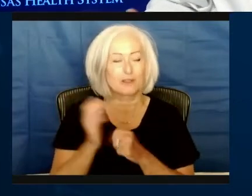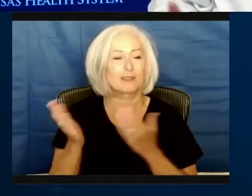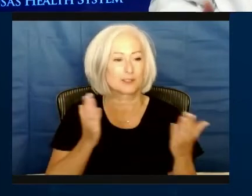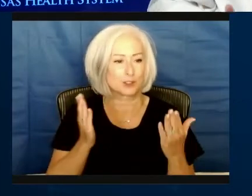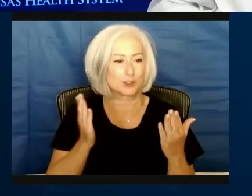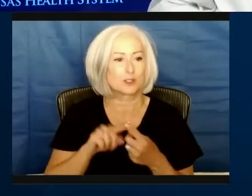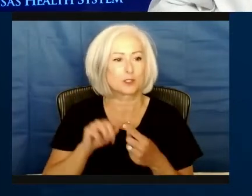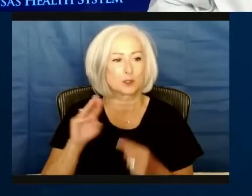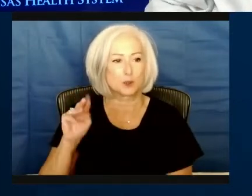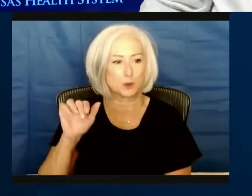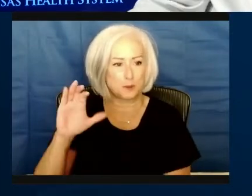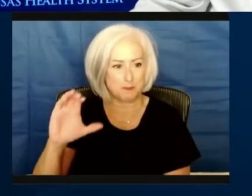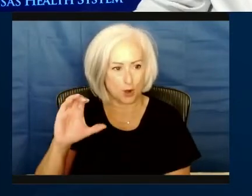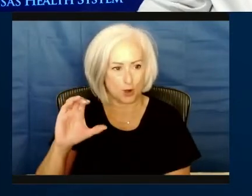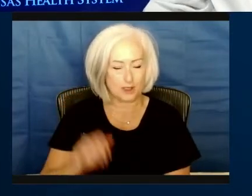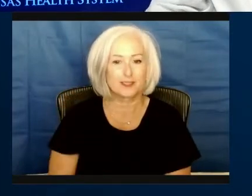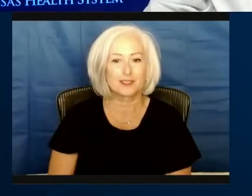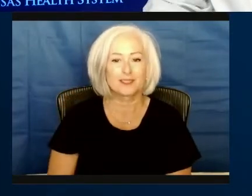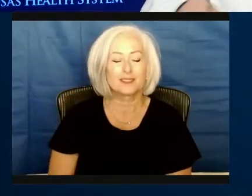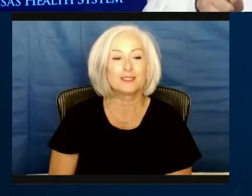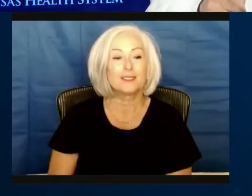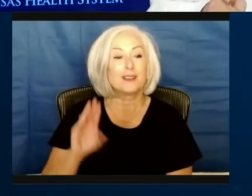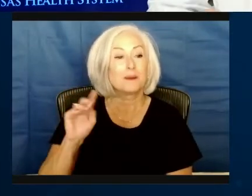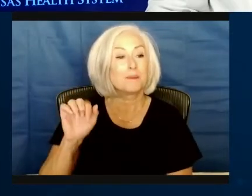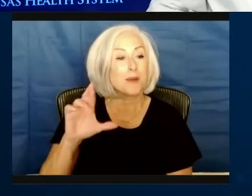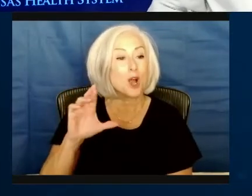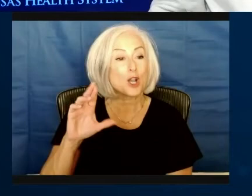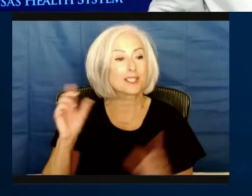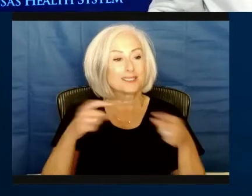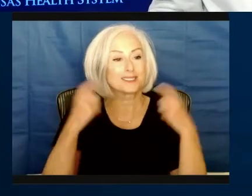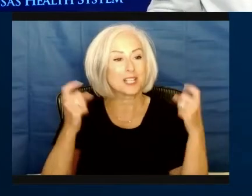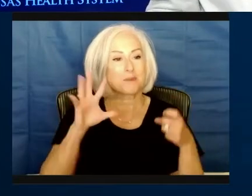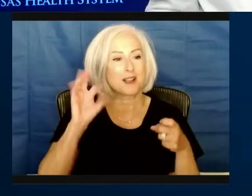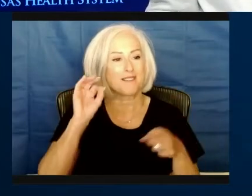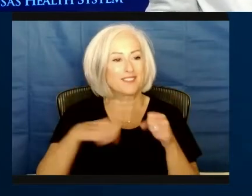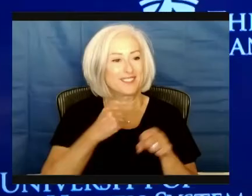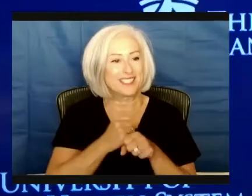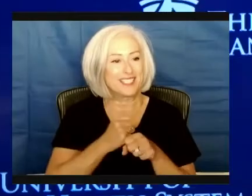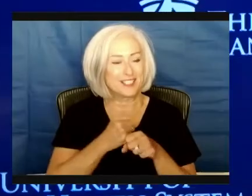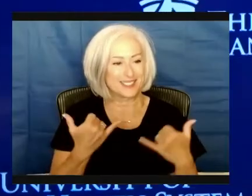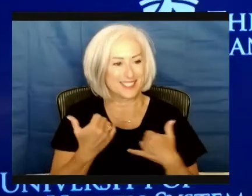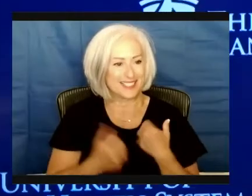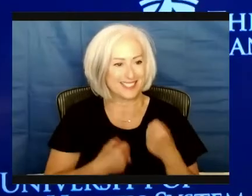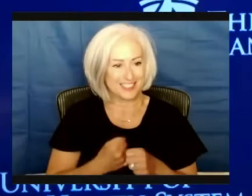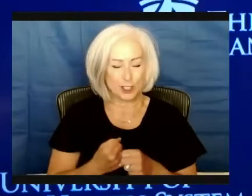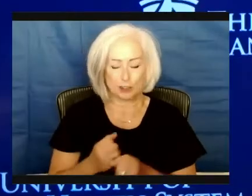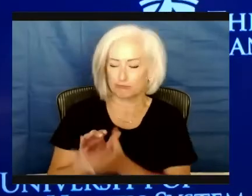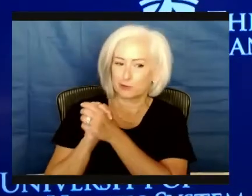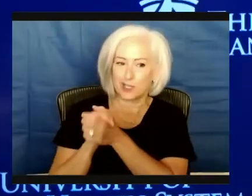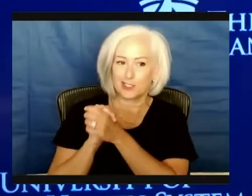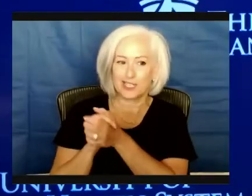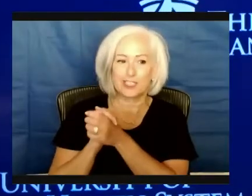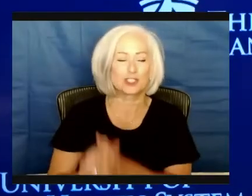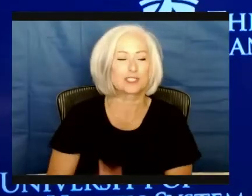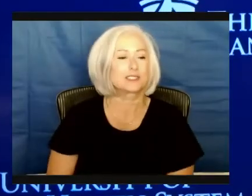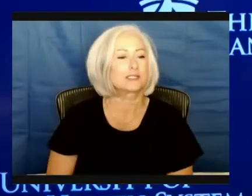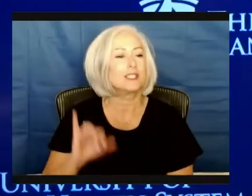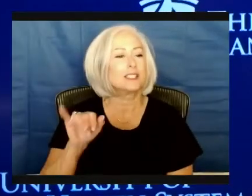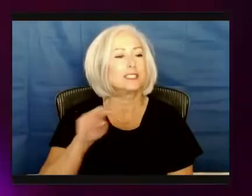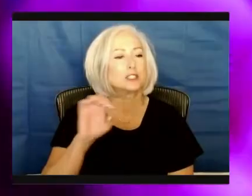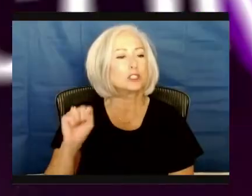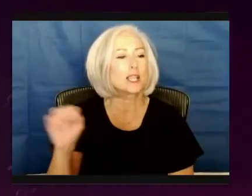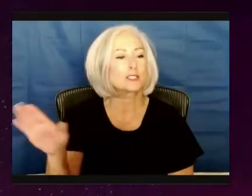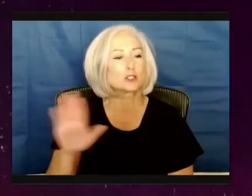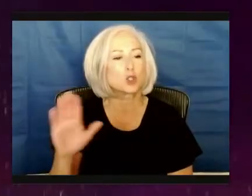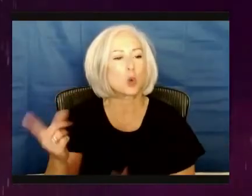And Mark is celebrating 50 years of its service this year, so congratulations to you. Jess, what are the questions we have out there?